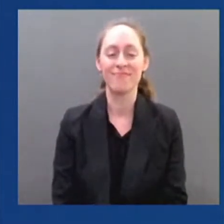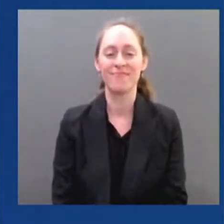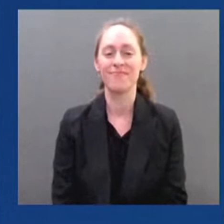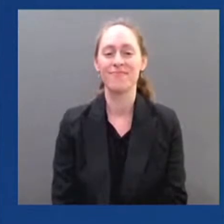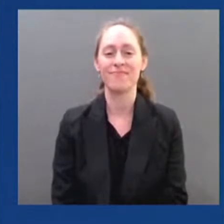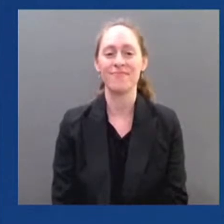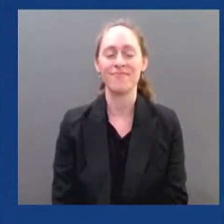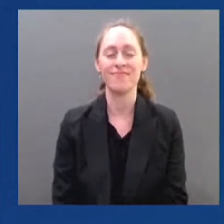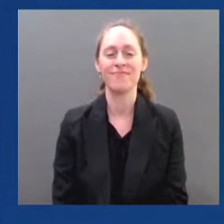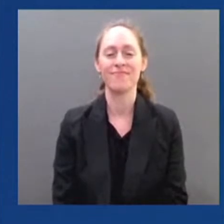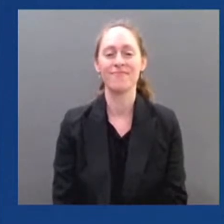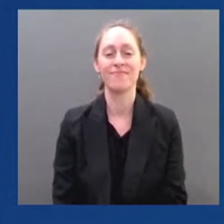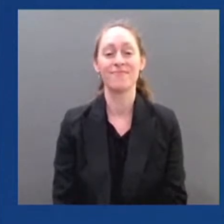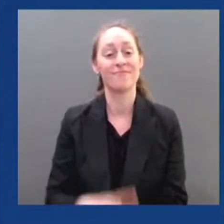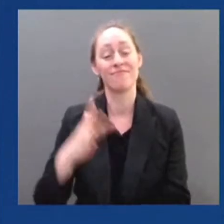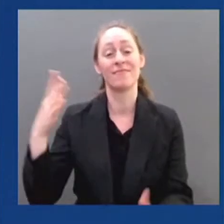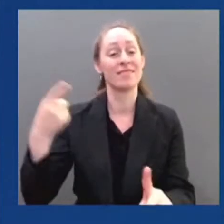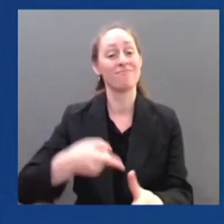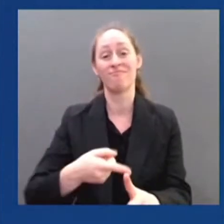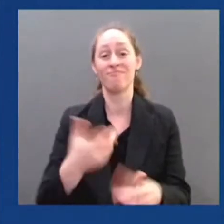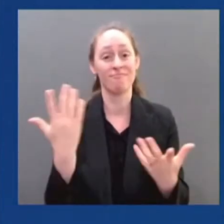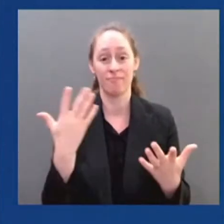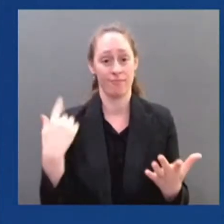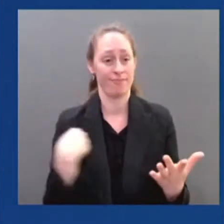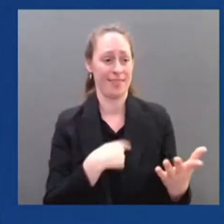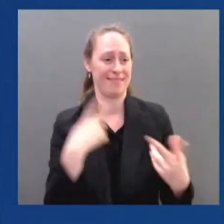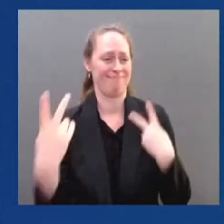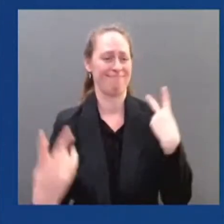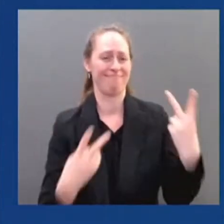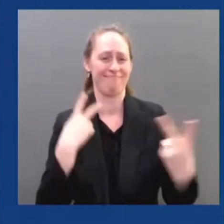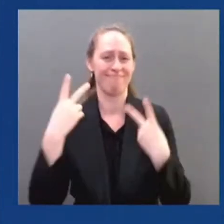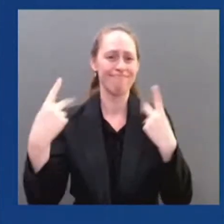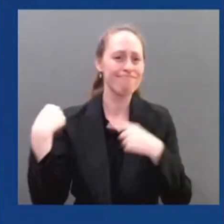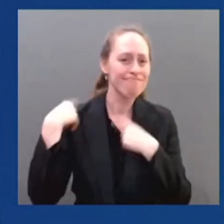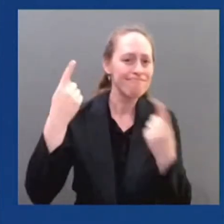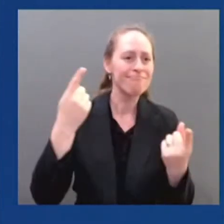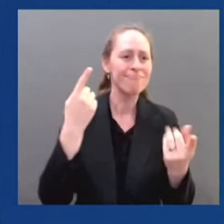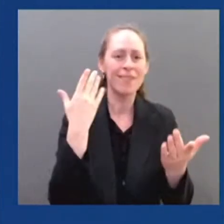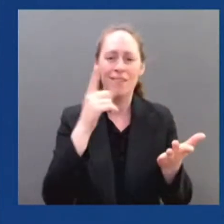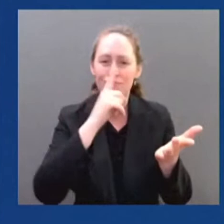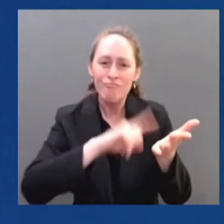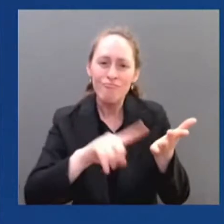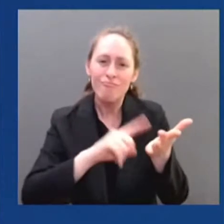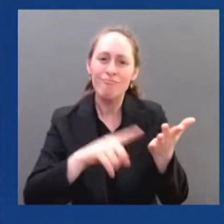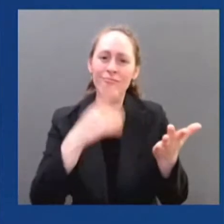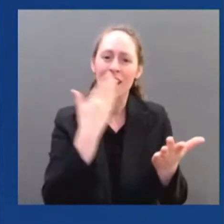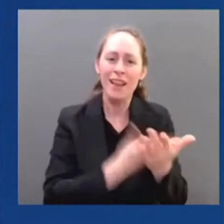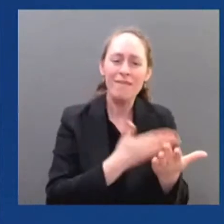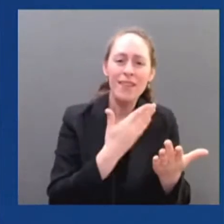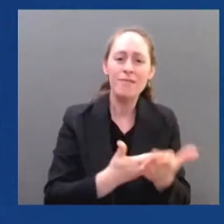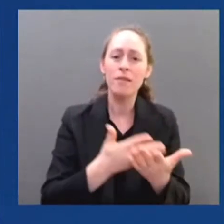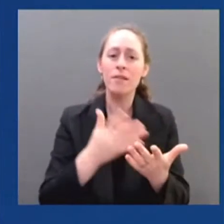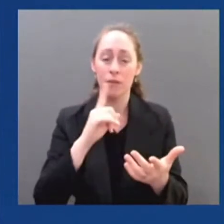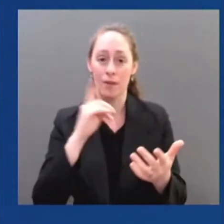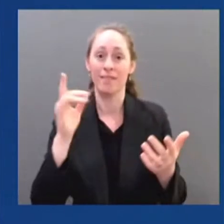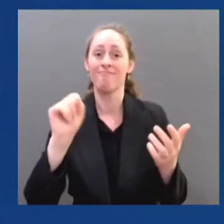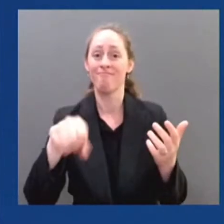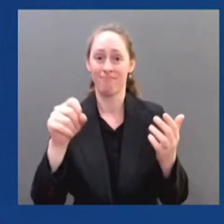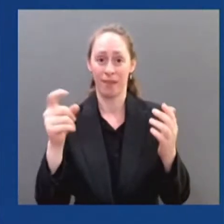themselves. Nearly 3 months after cases began to rise in the US, the deaths are actually